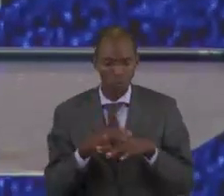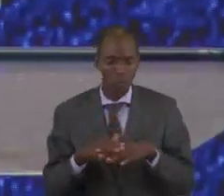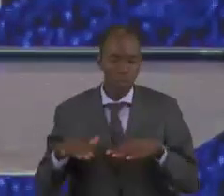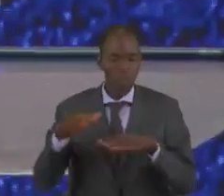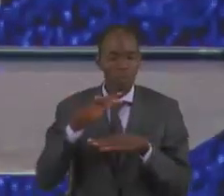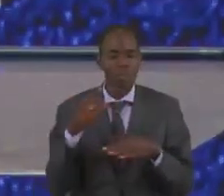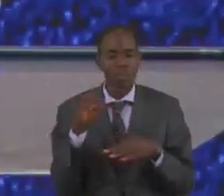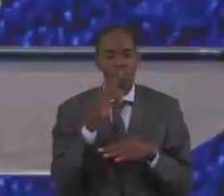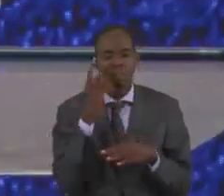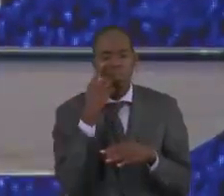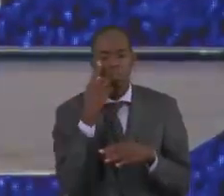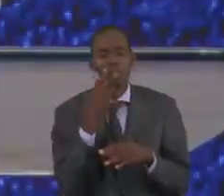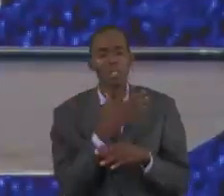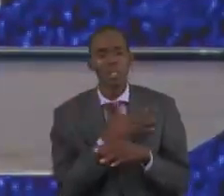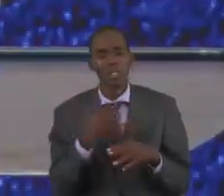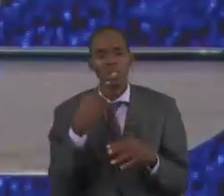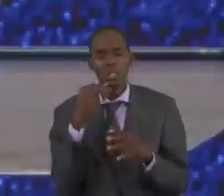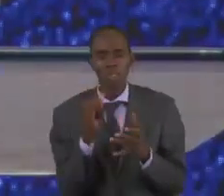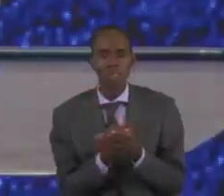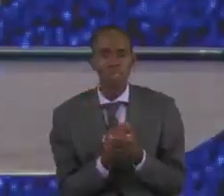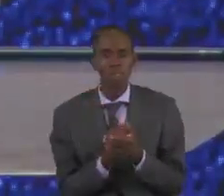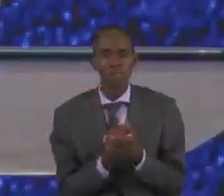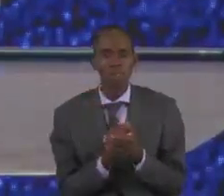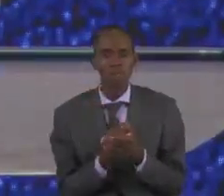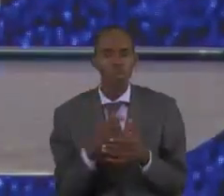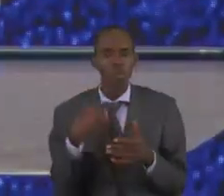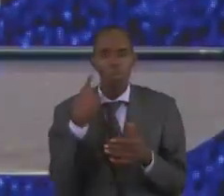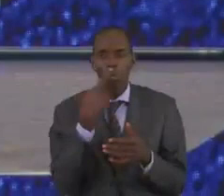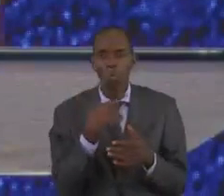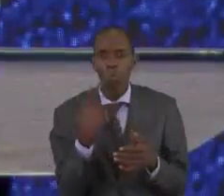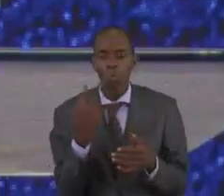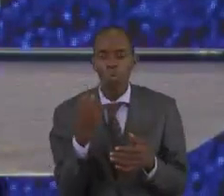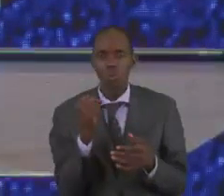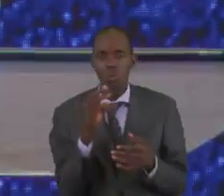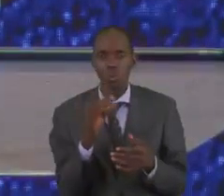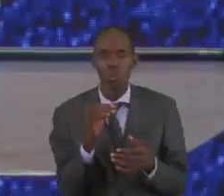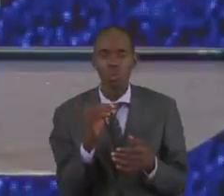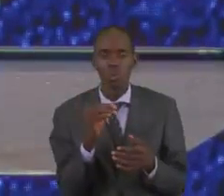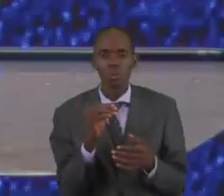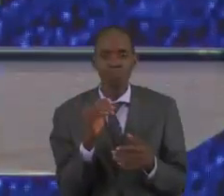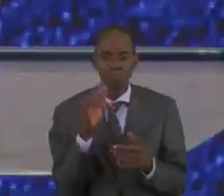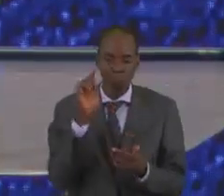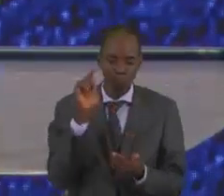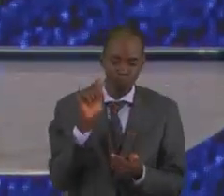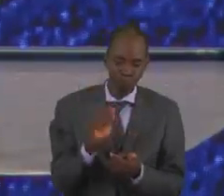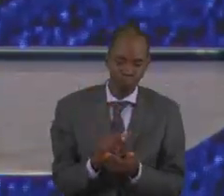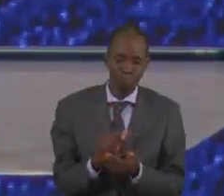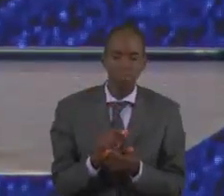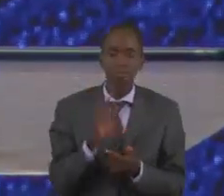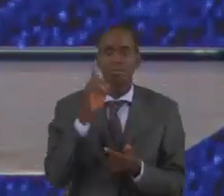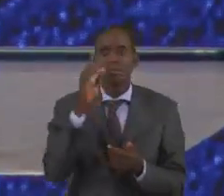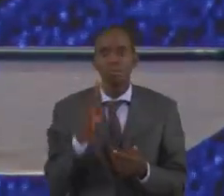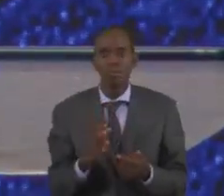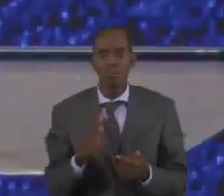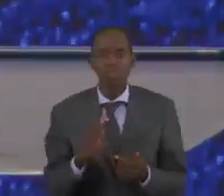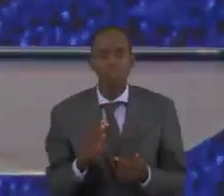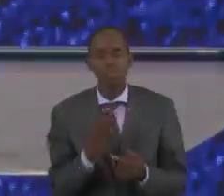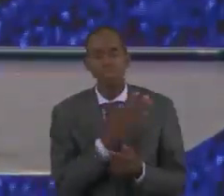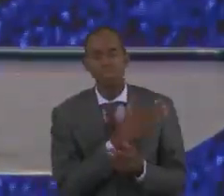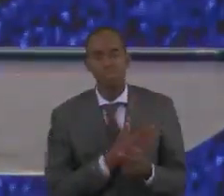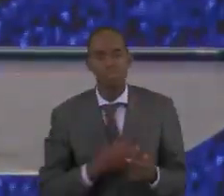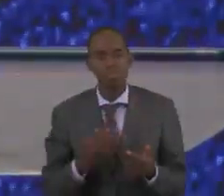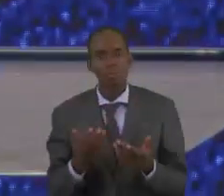It says such people who so minimizes God and they